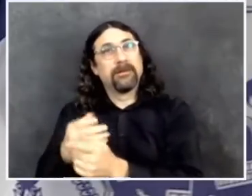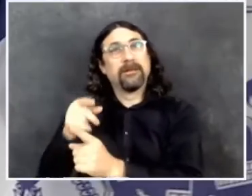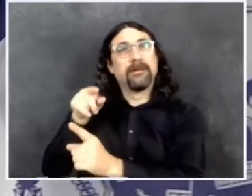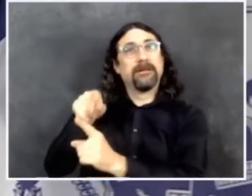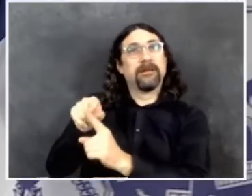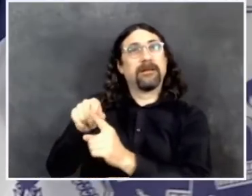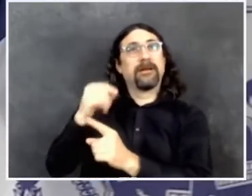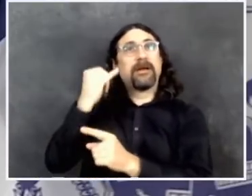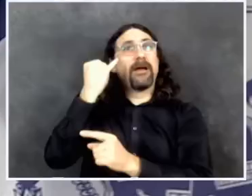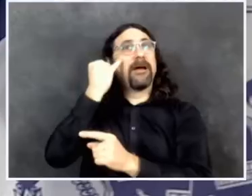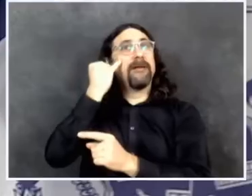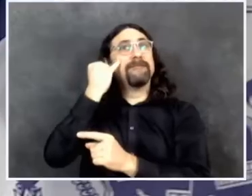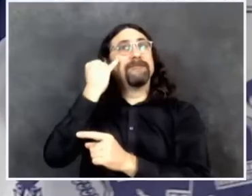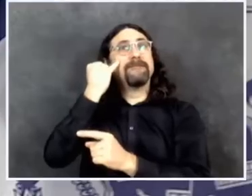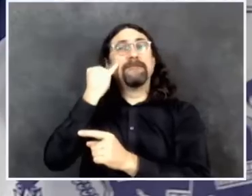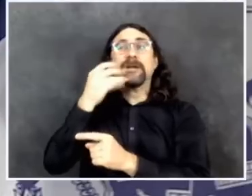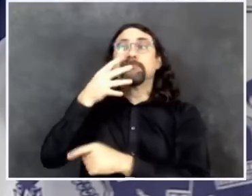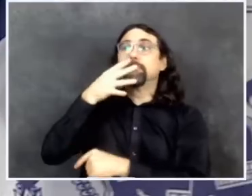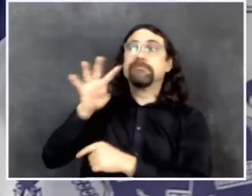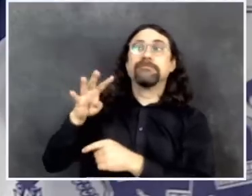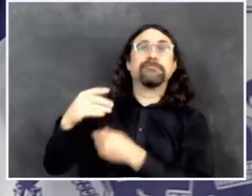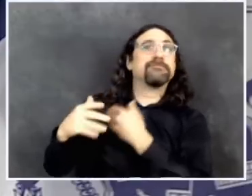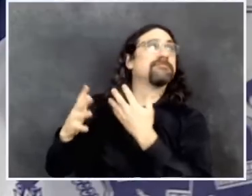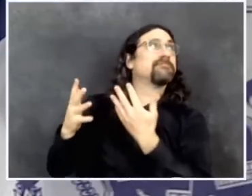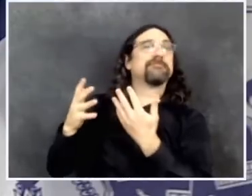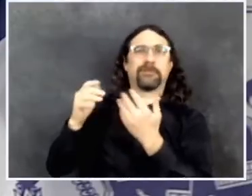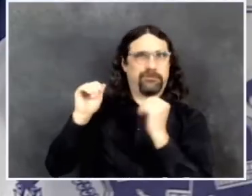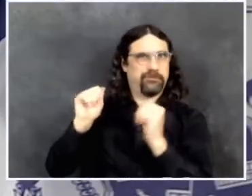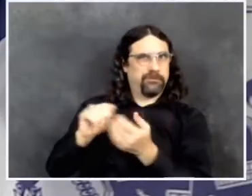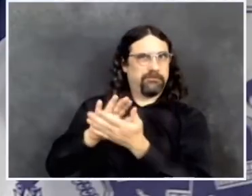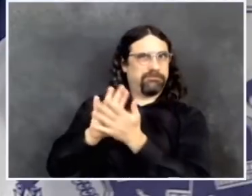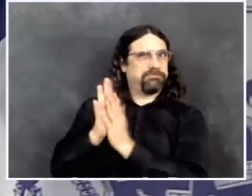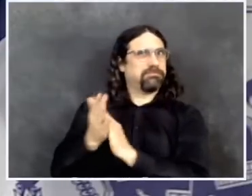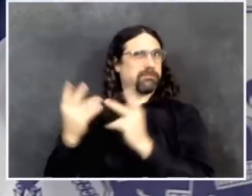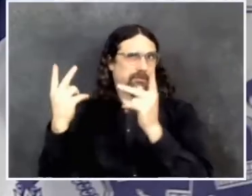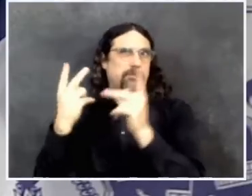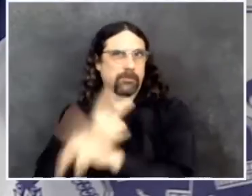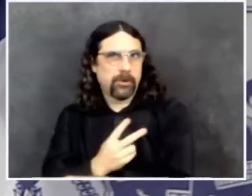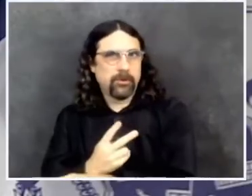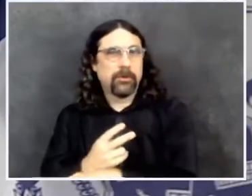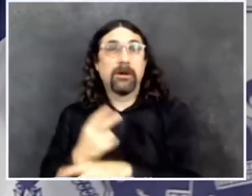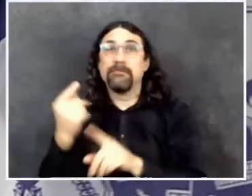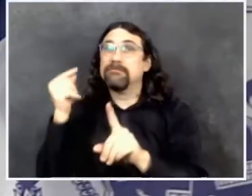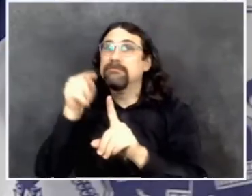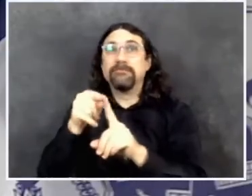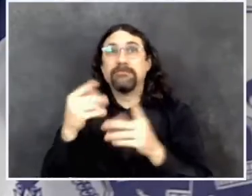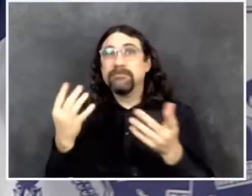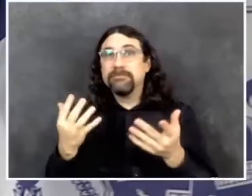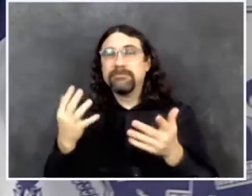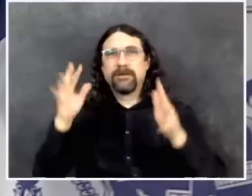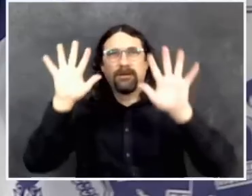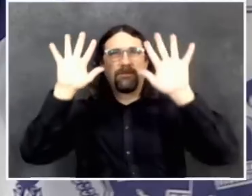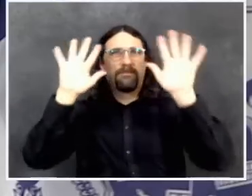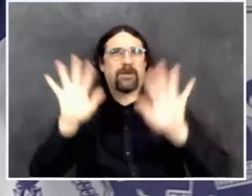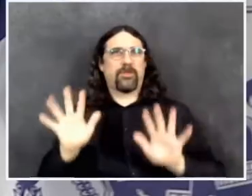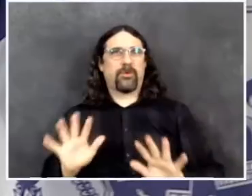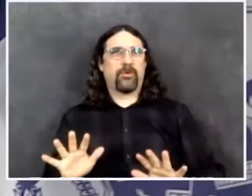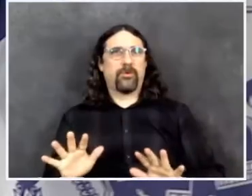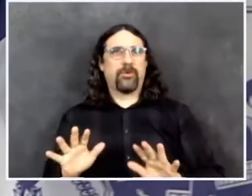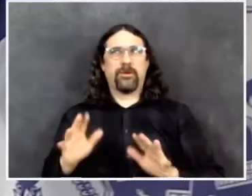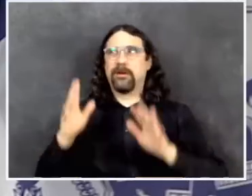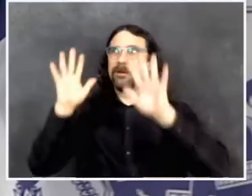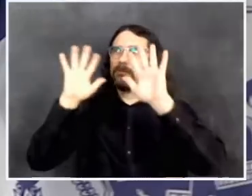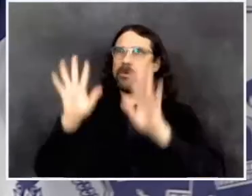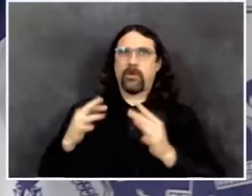that as we've fought through this really tough crisis over these last weeks. It's